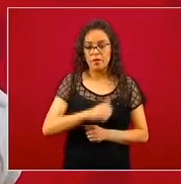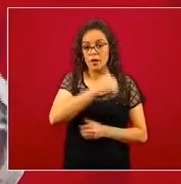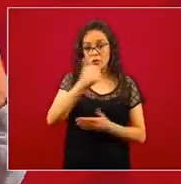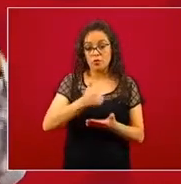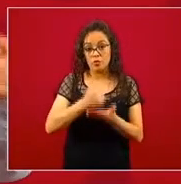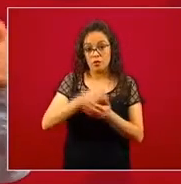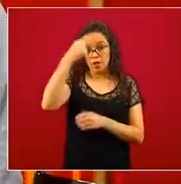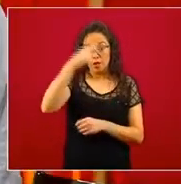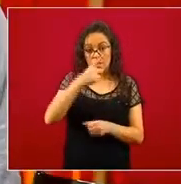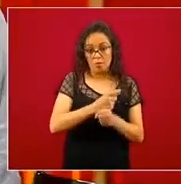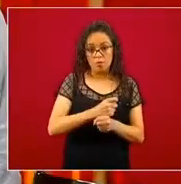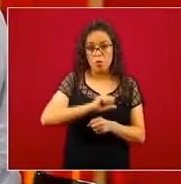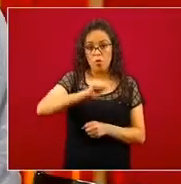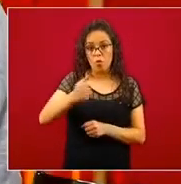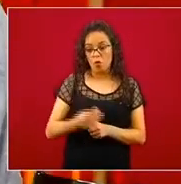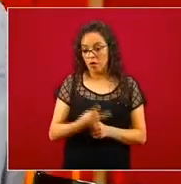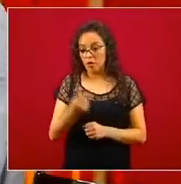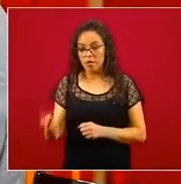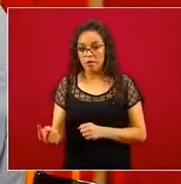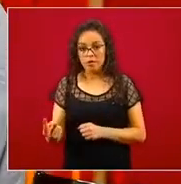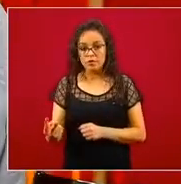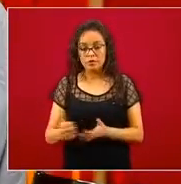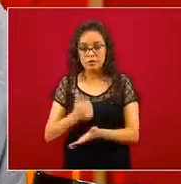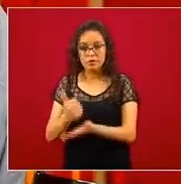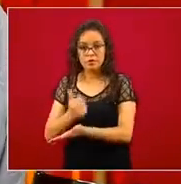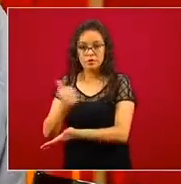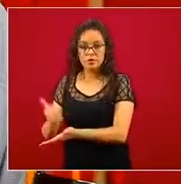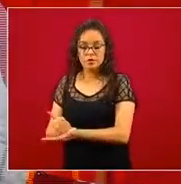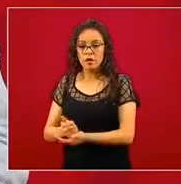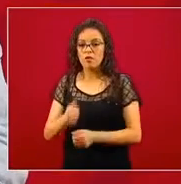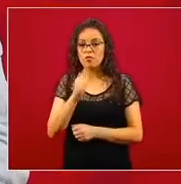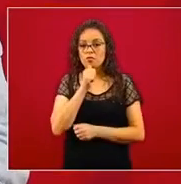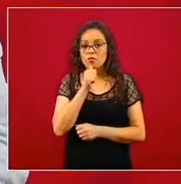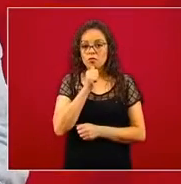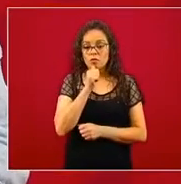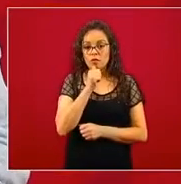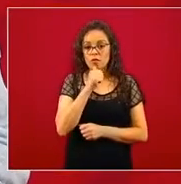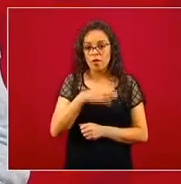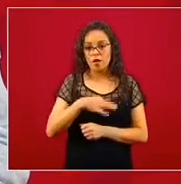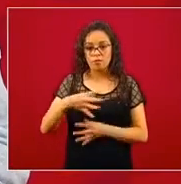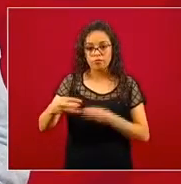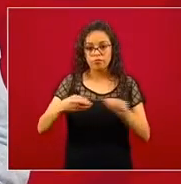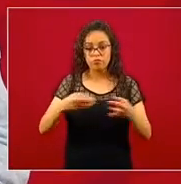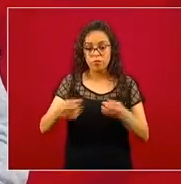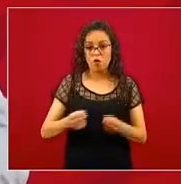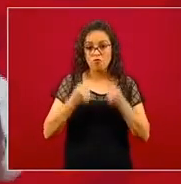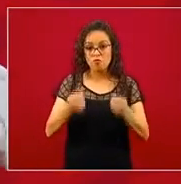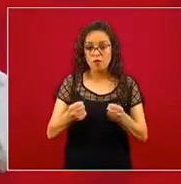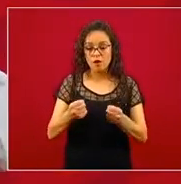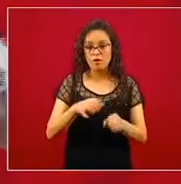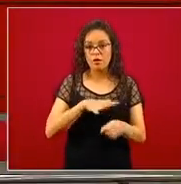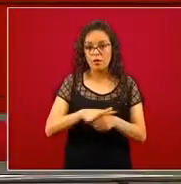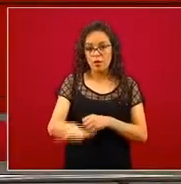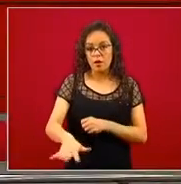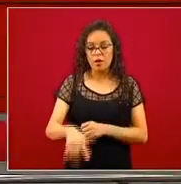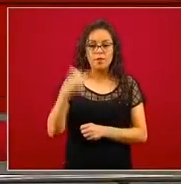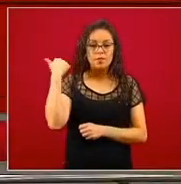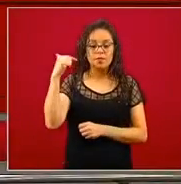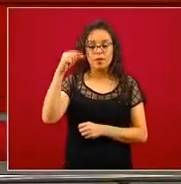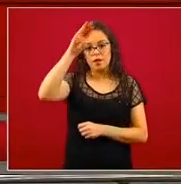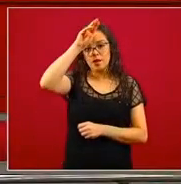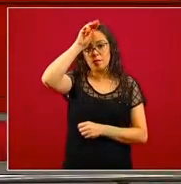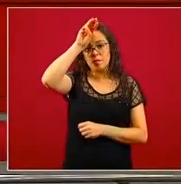The curves in different cities and different states throughout the country are going to be exhibited through